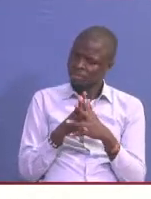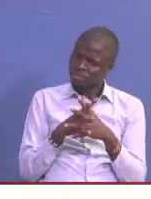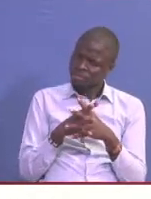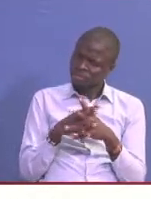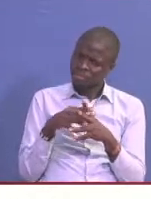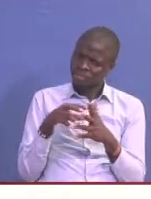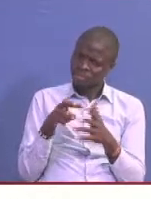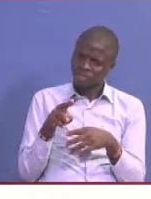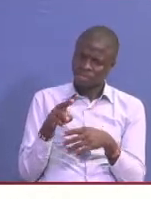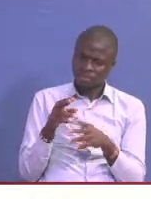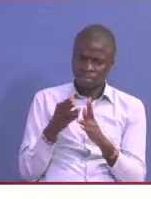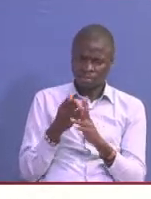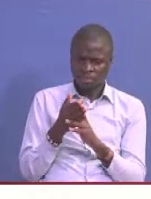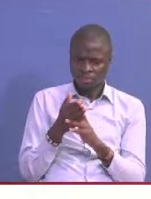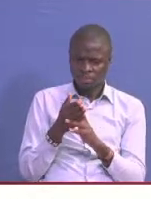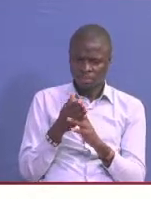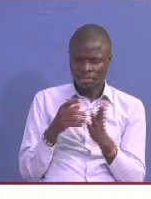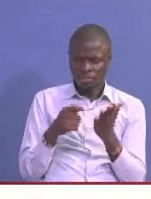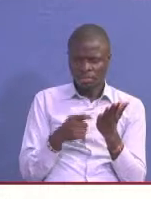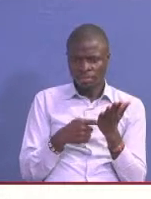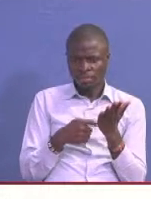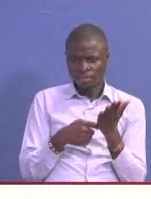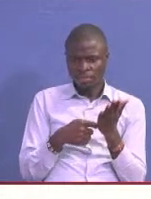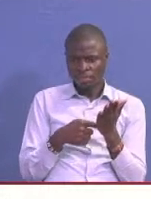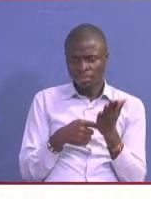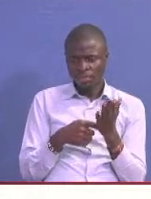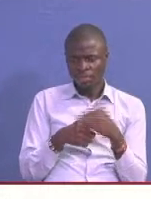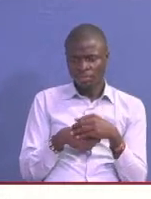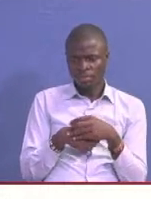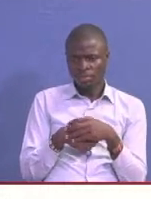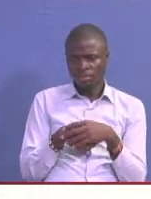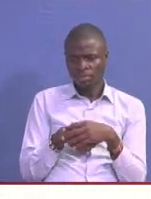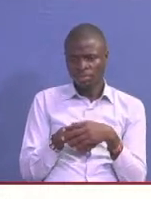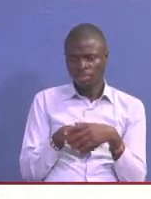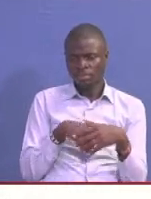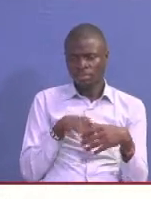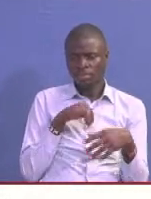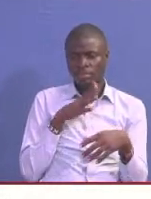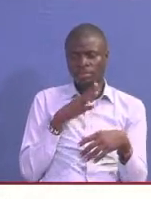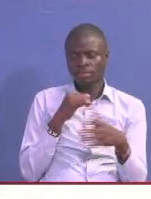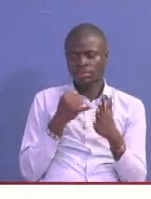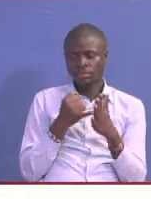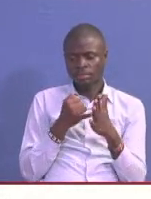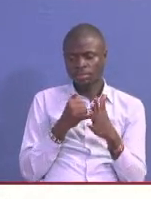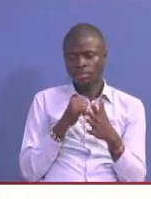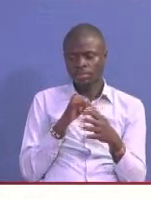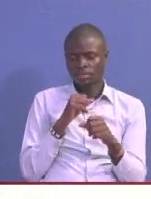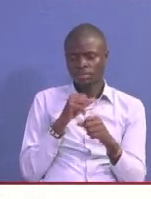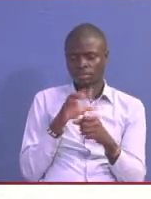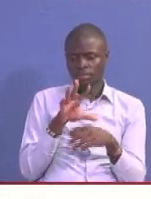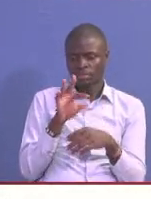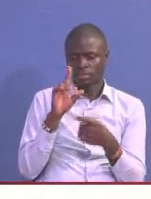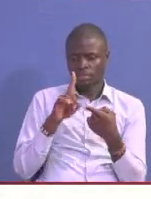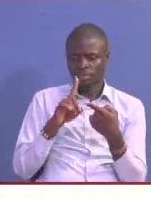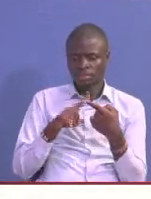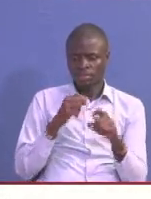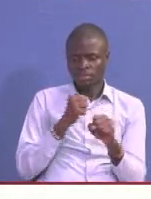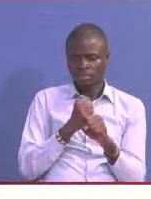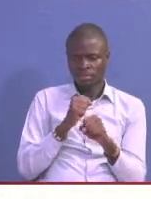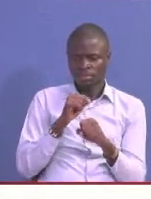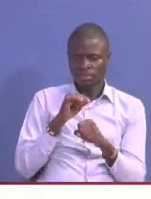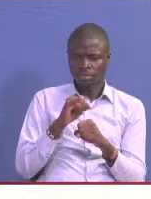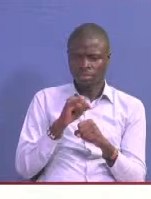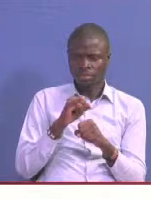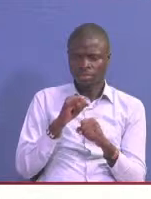walk through the technology industry, and I liked it. So I decided to join